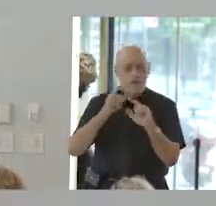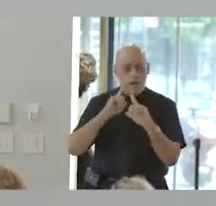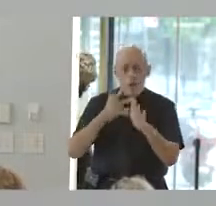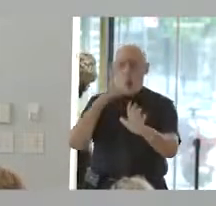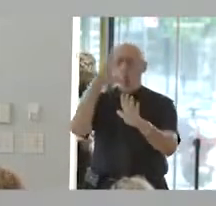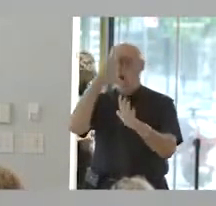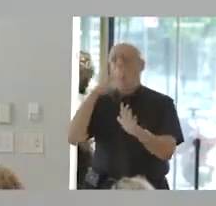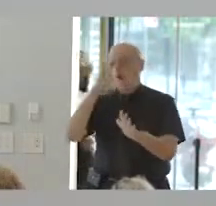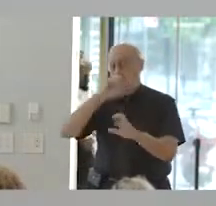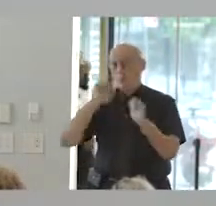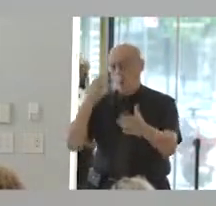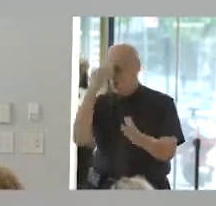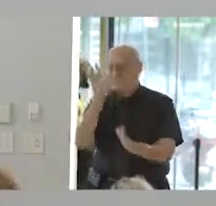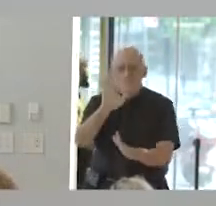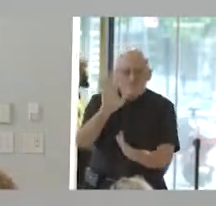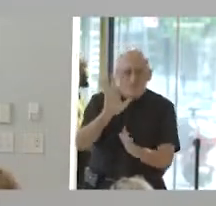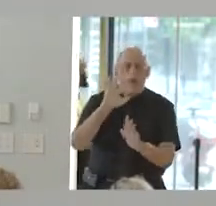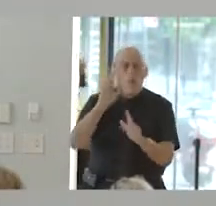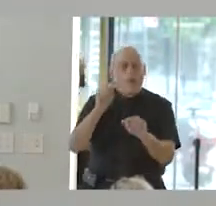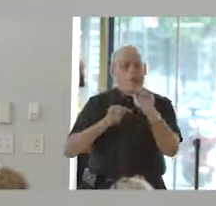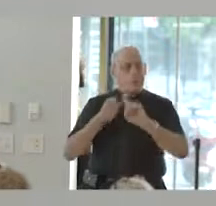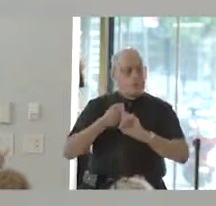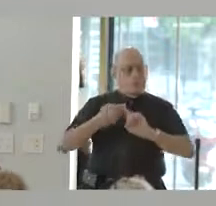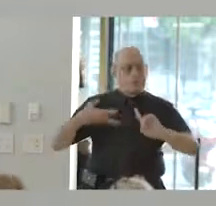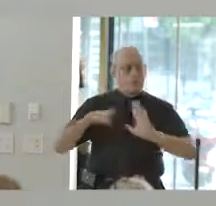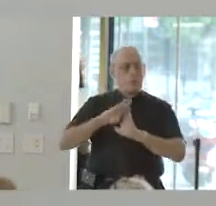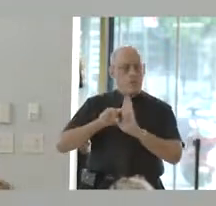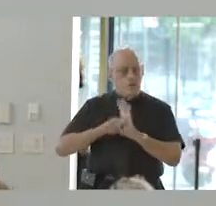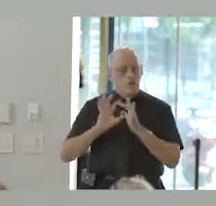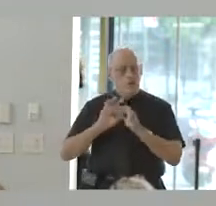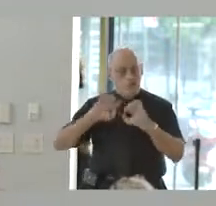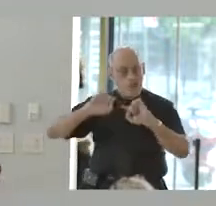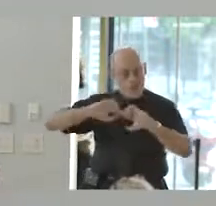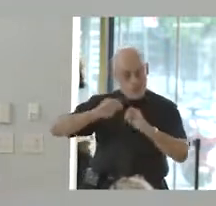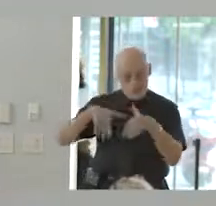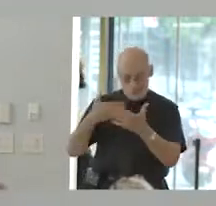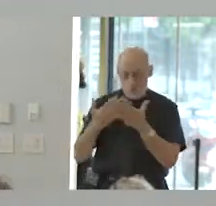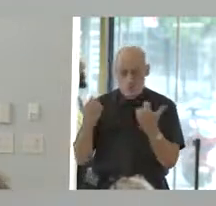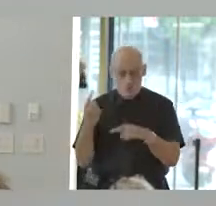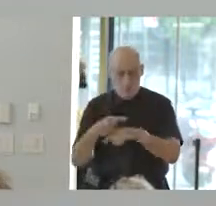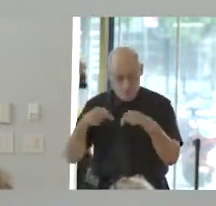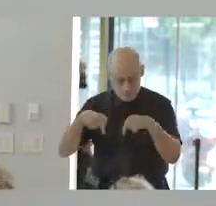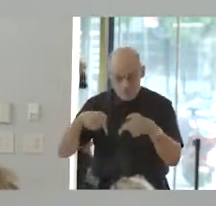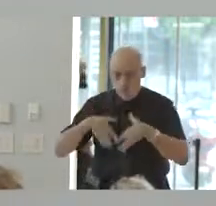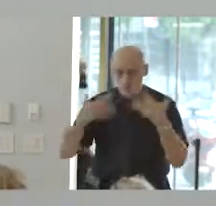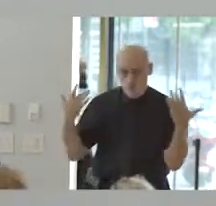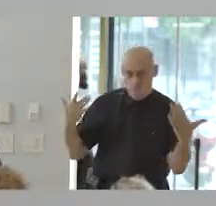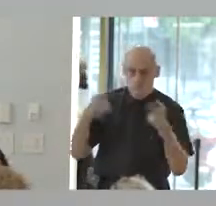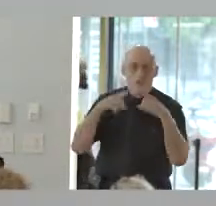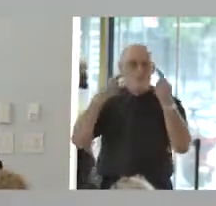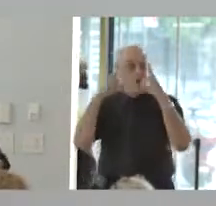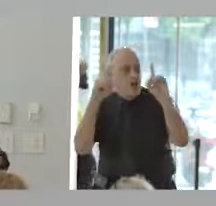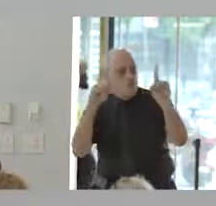to assume that all of you do. So I'm going to give you a little bit of background on how we got to where we are now, what we've